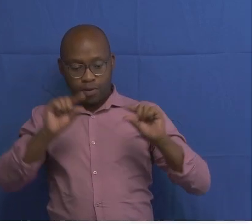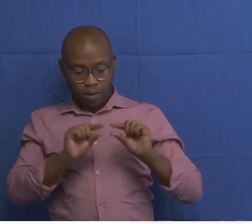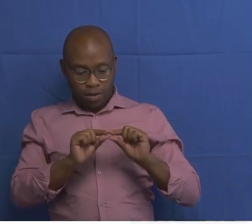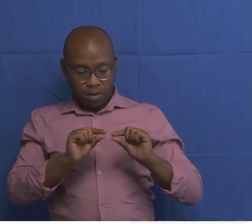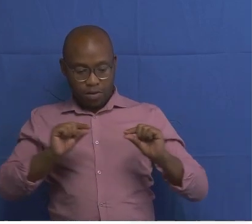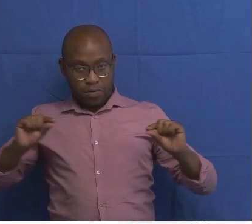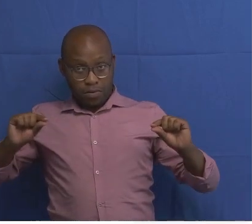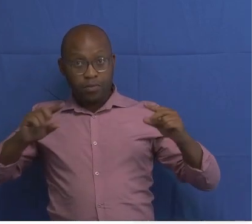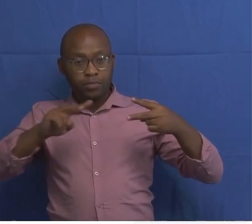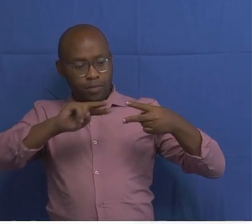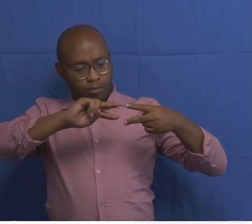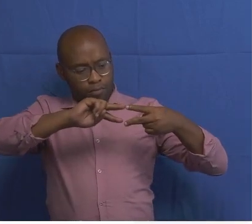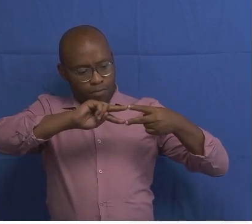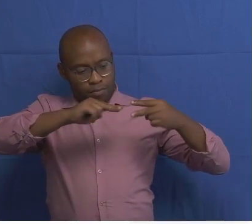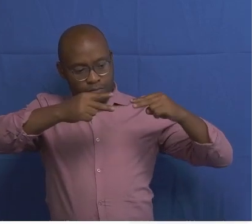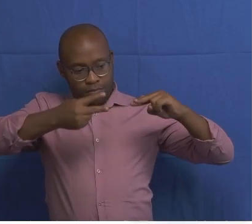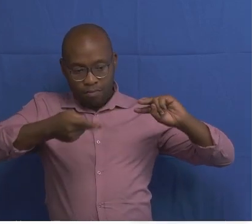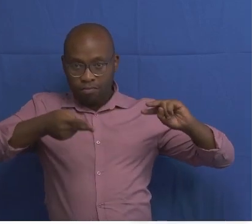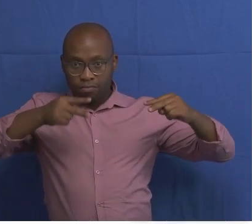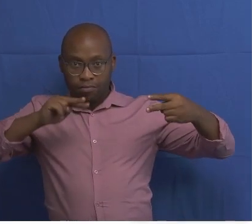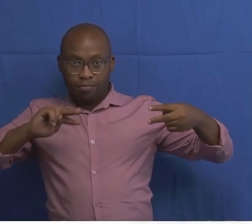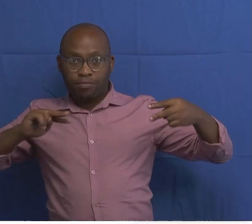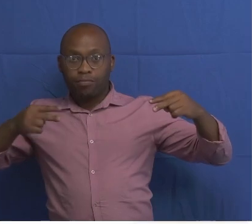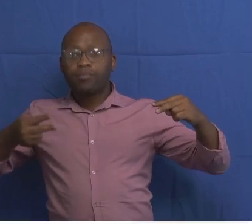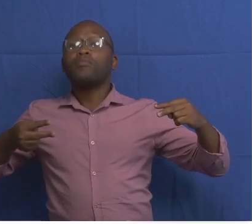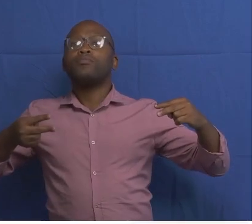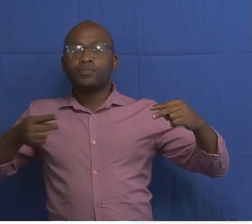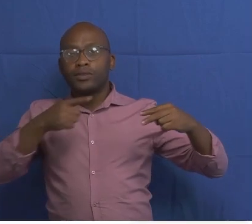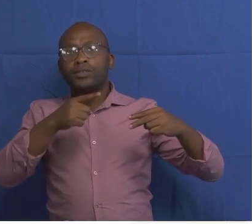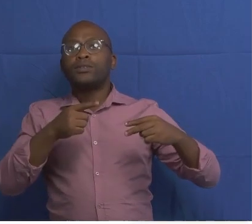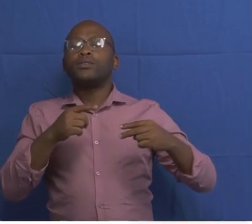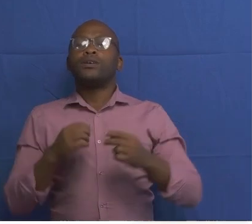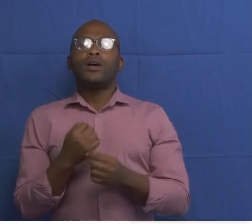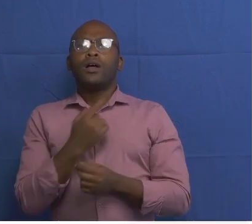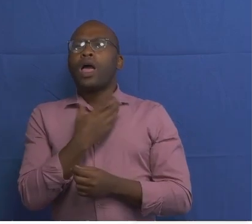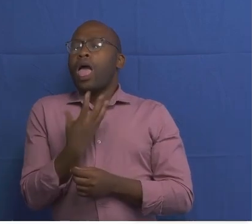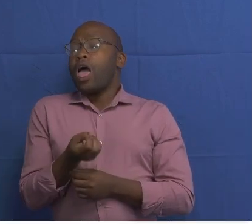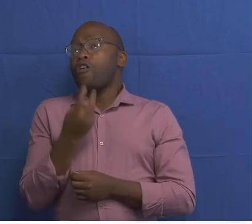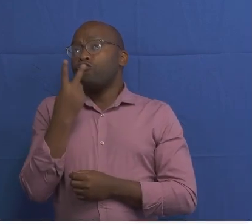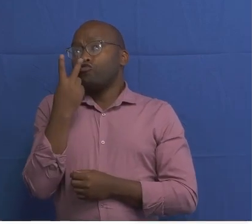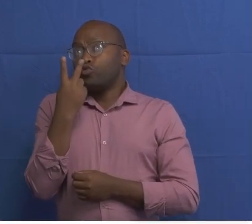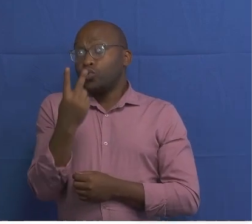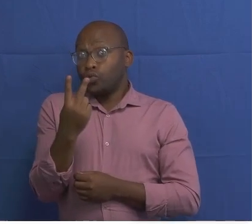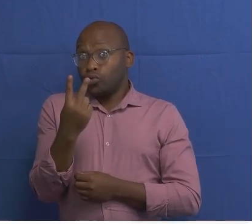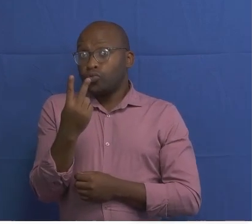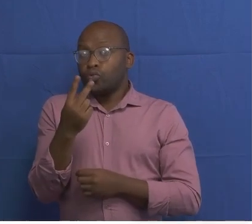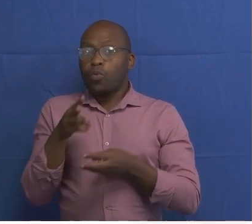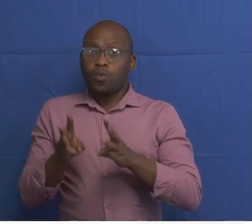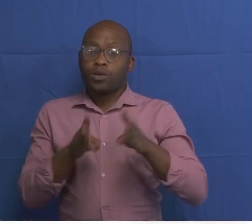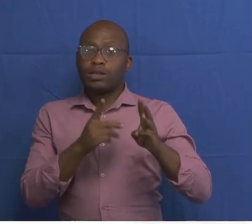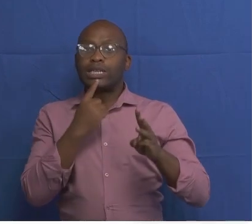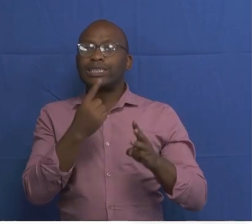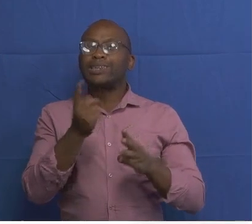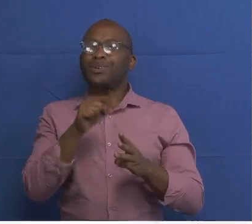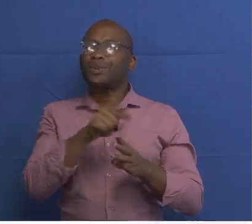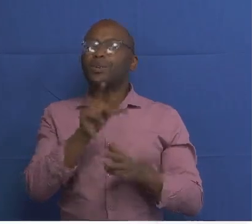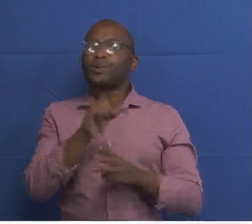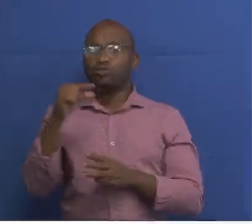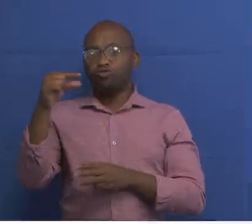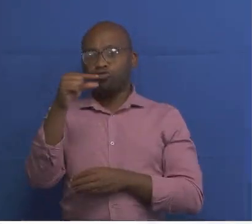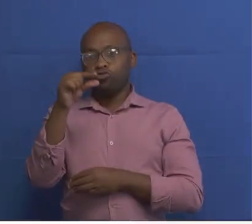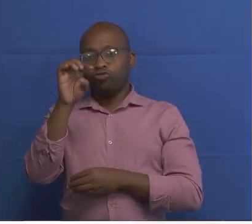or pieces or portions within this DNA that are called genes, and very